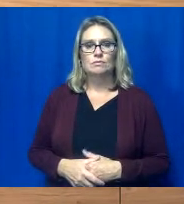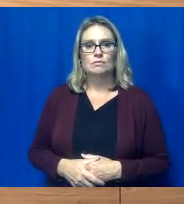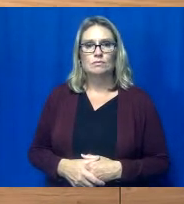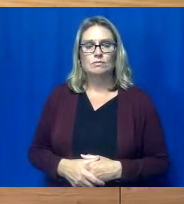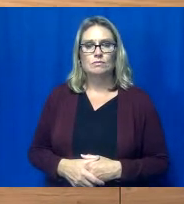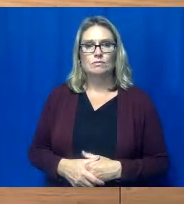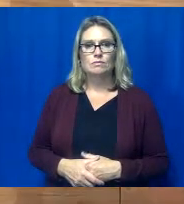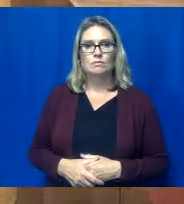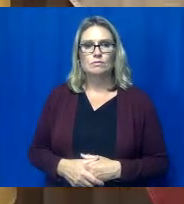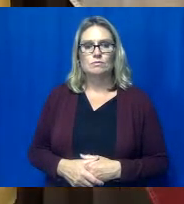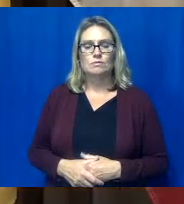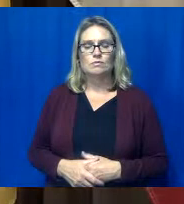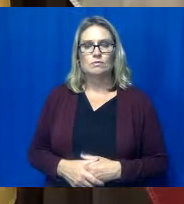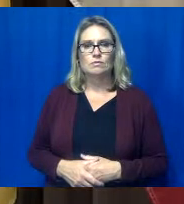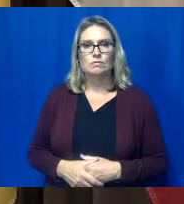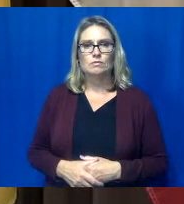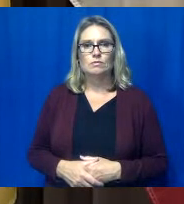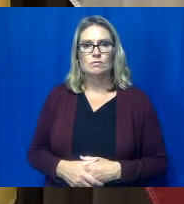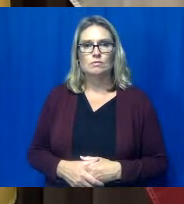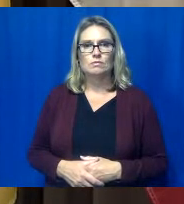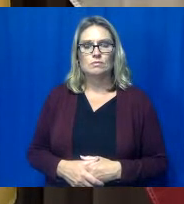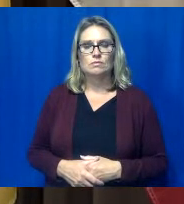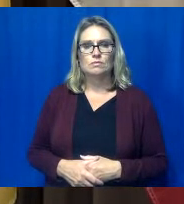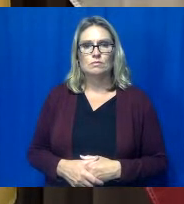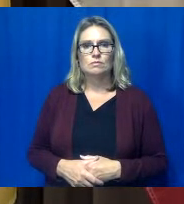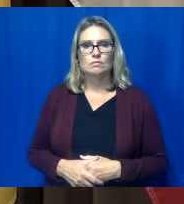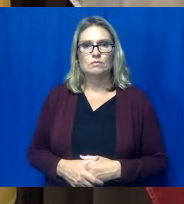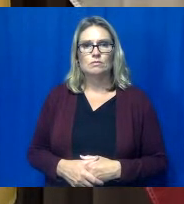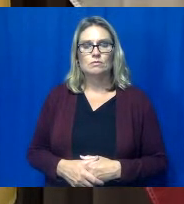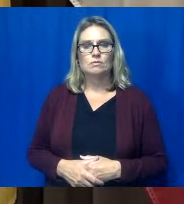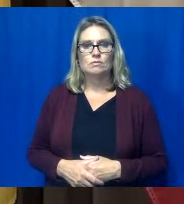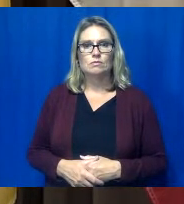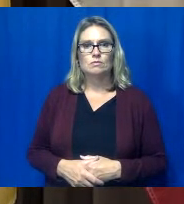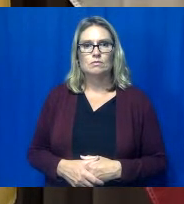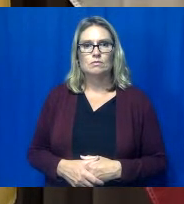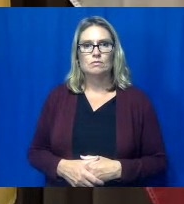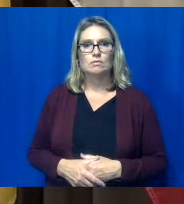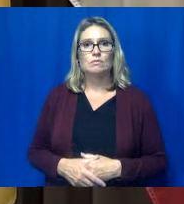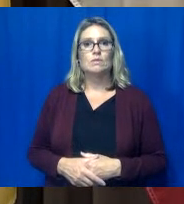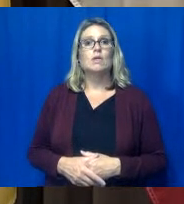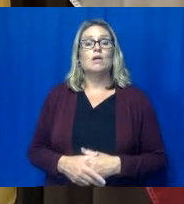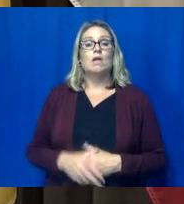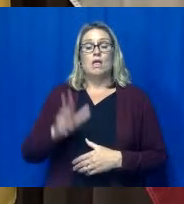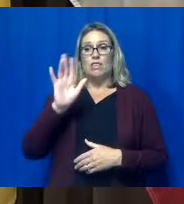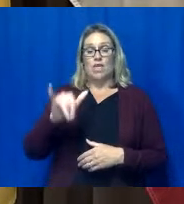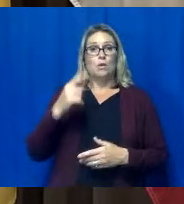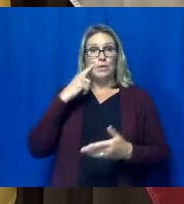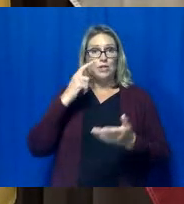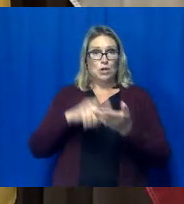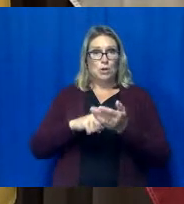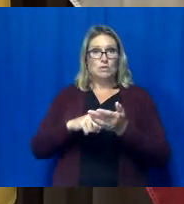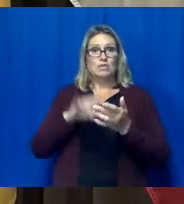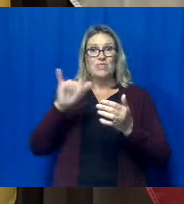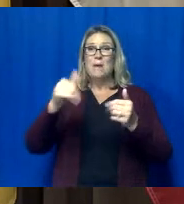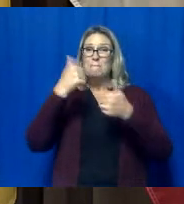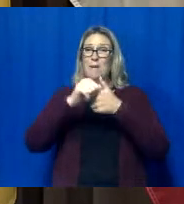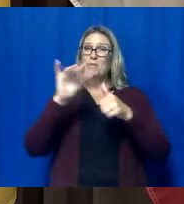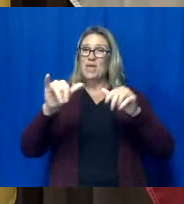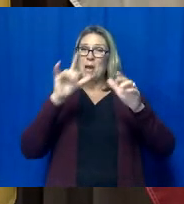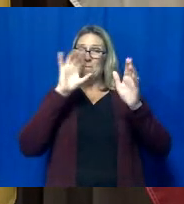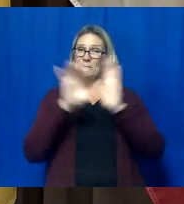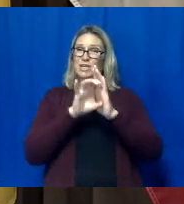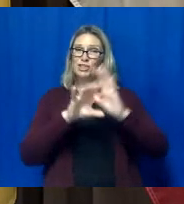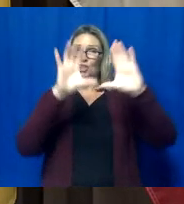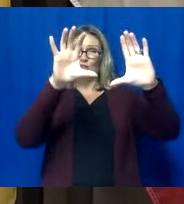Yes, certainly. So in terms of the spread that's been observed and the network that you've seen earlier, the